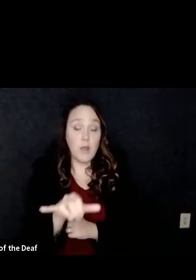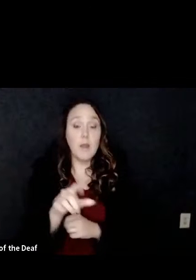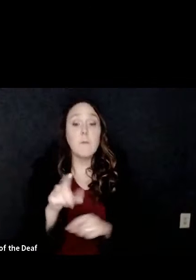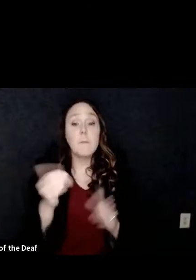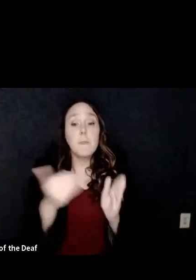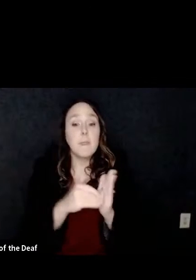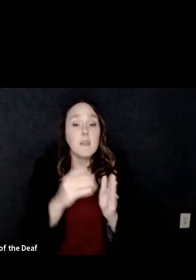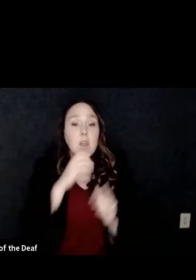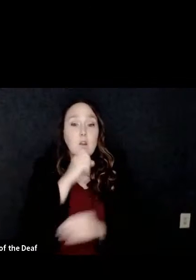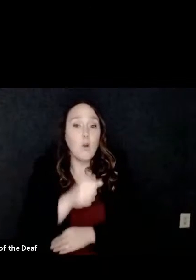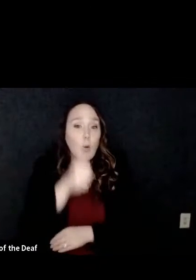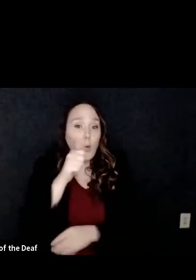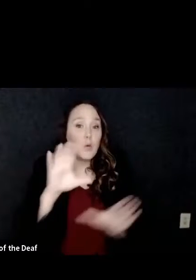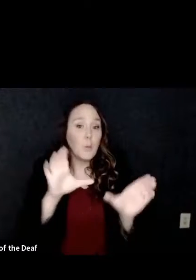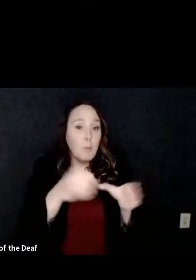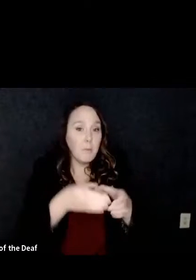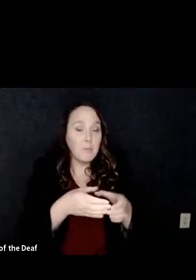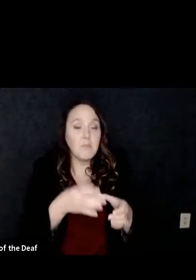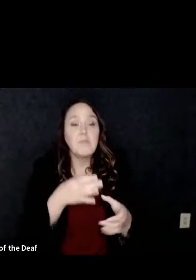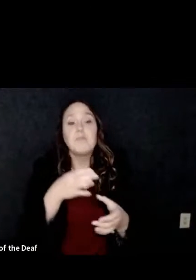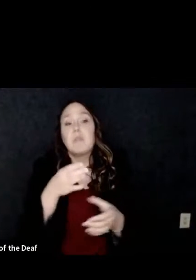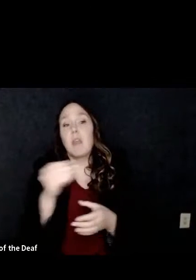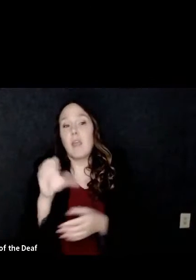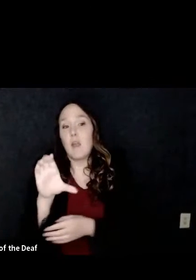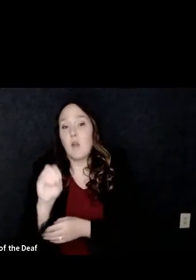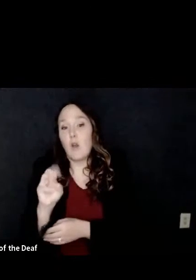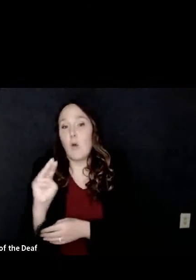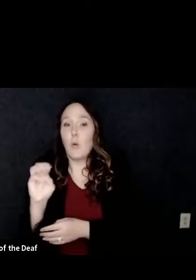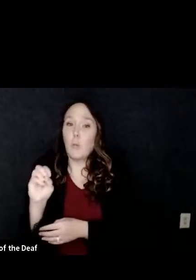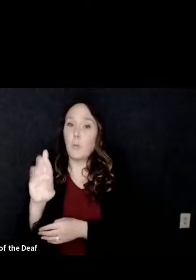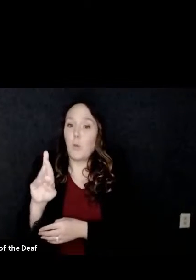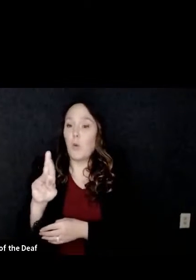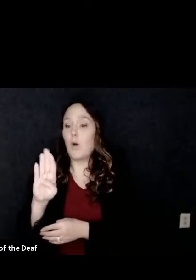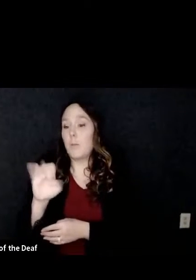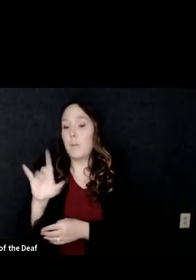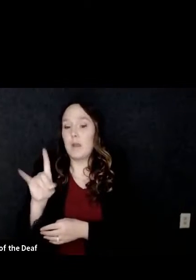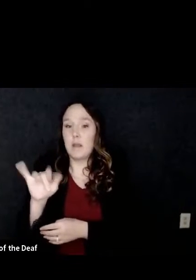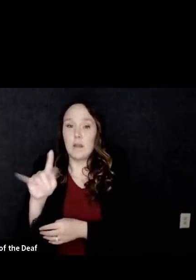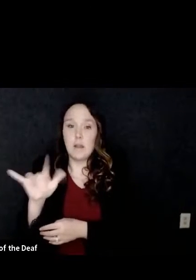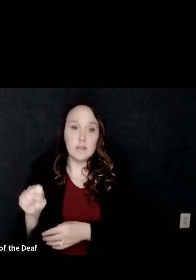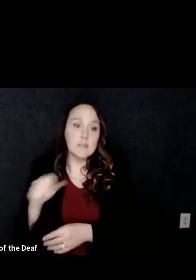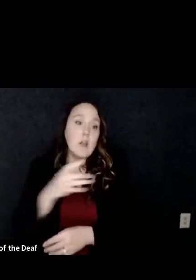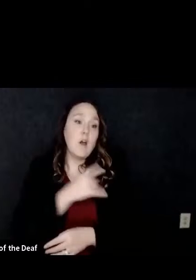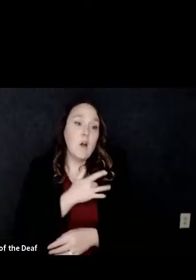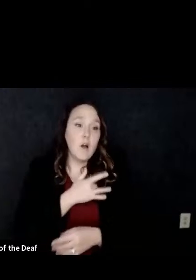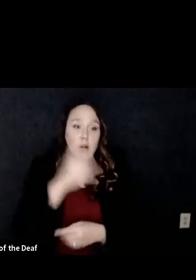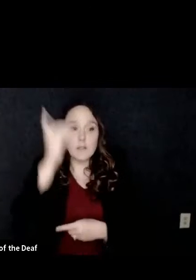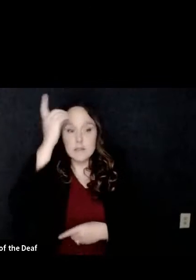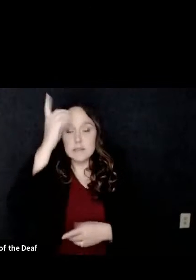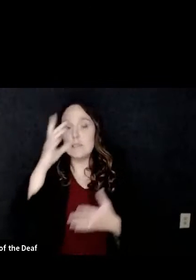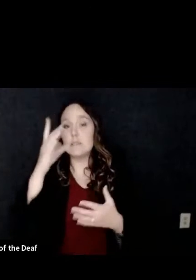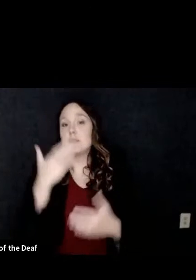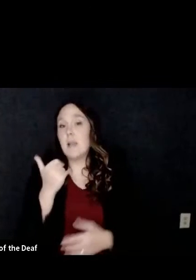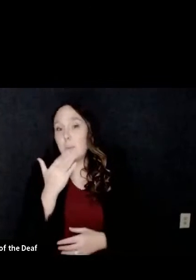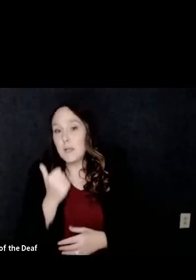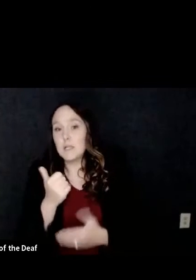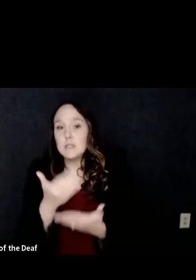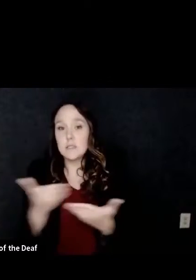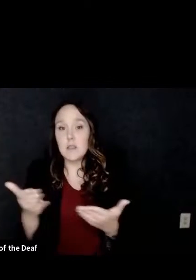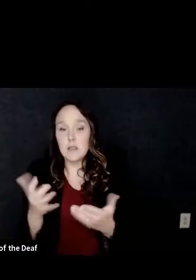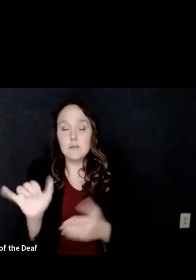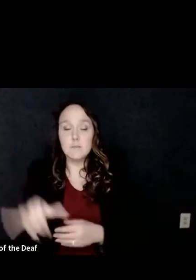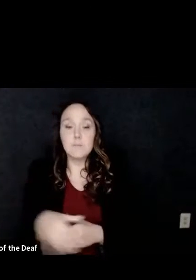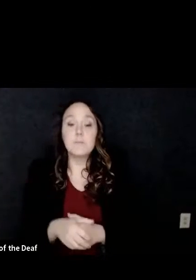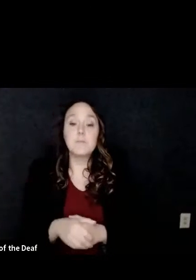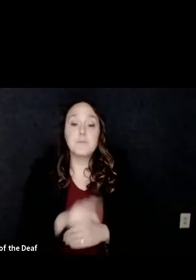older population and more comorbidities that have been listed before, heart disease and diabetes and things of that nature. Vincent